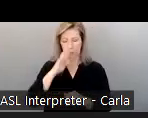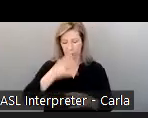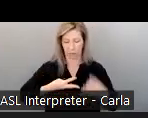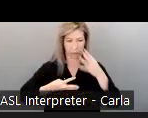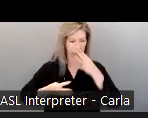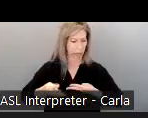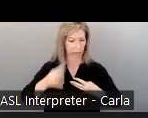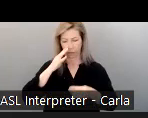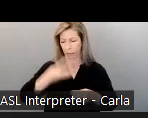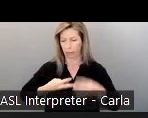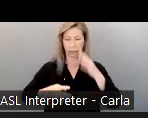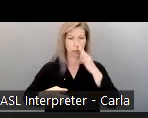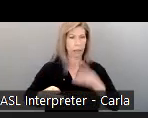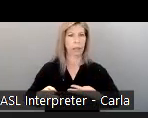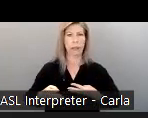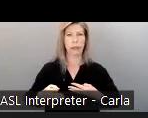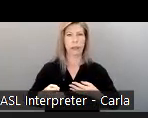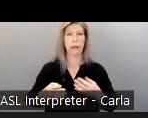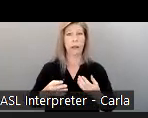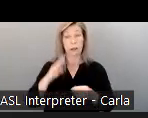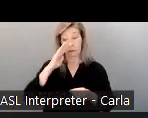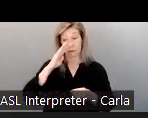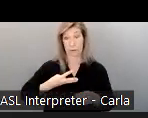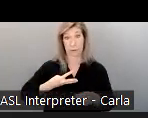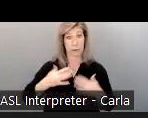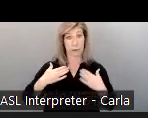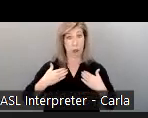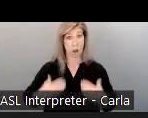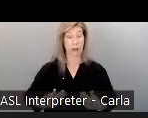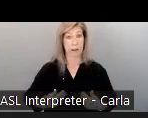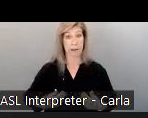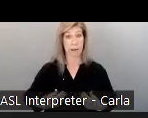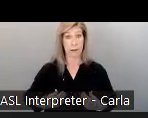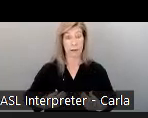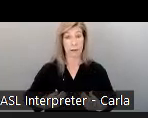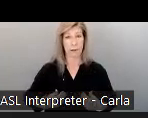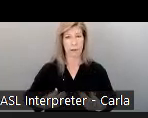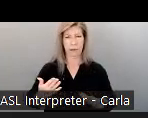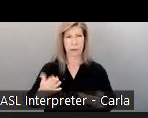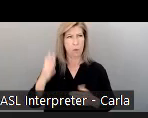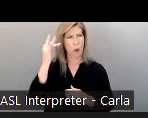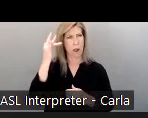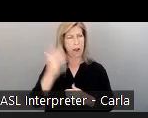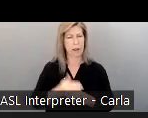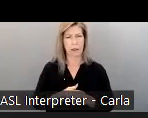And when did those overriding of our body's cues begin?